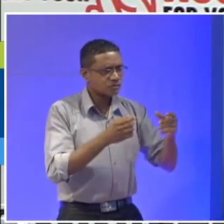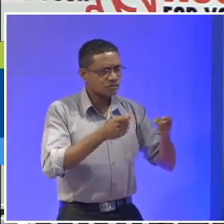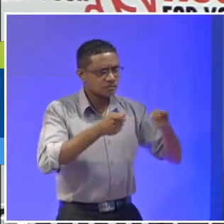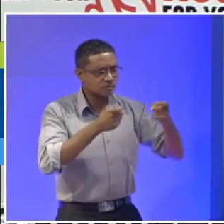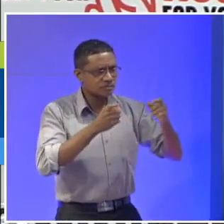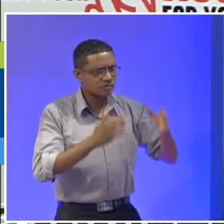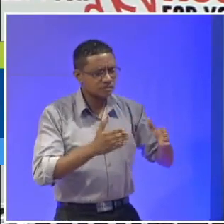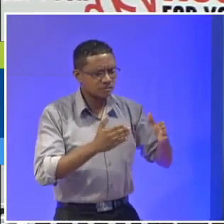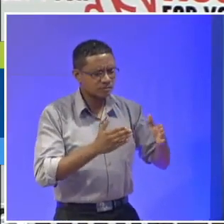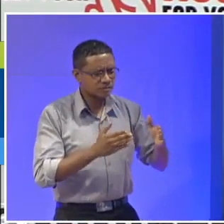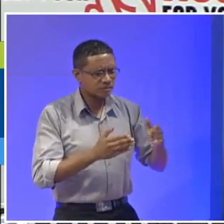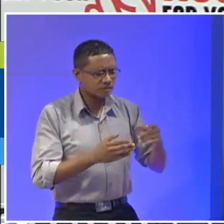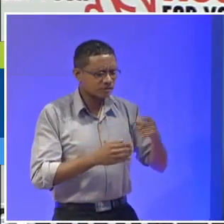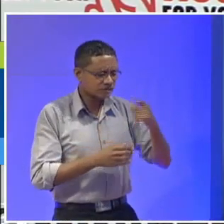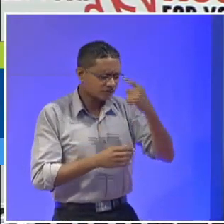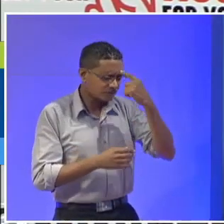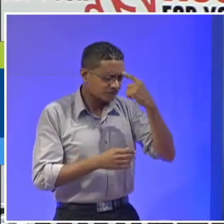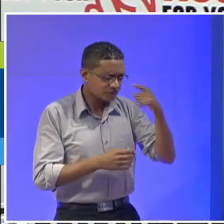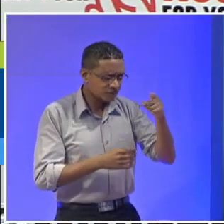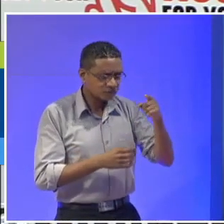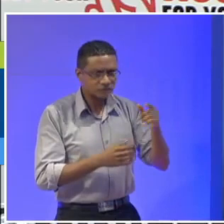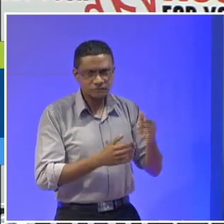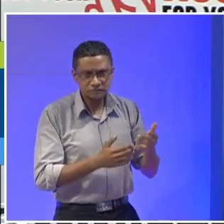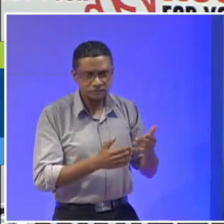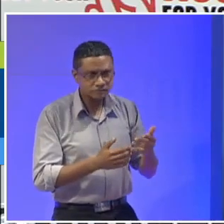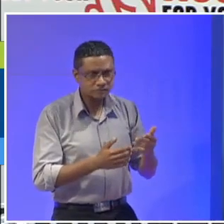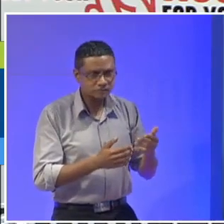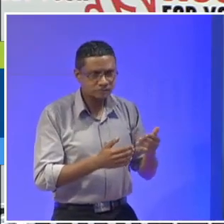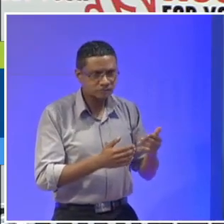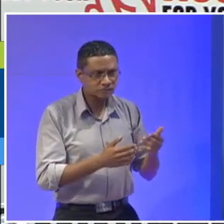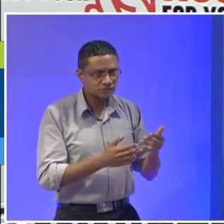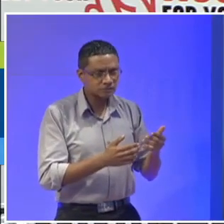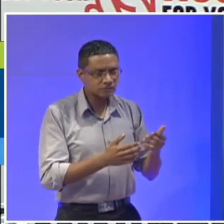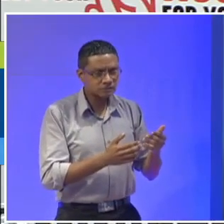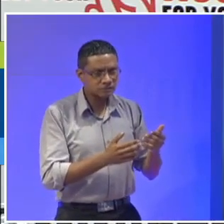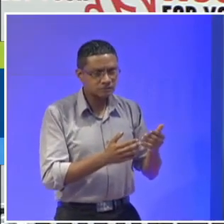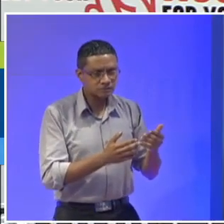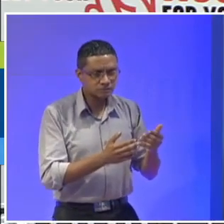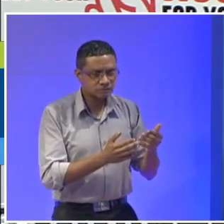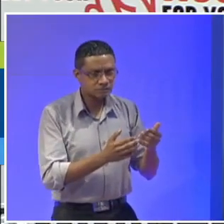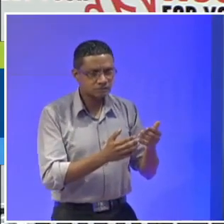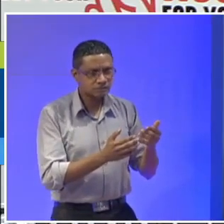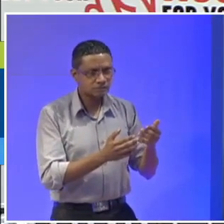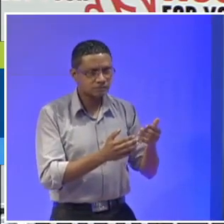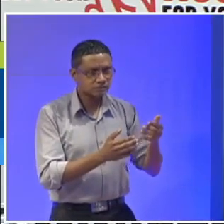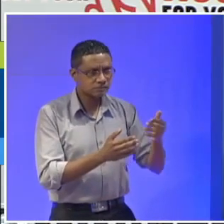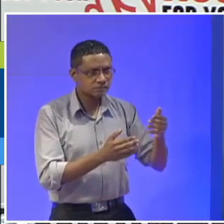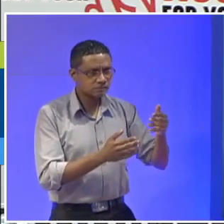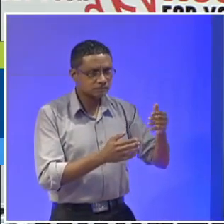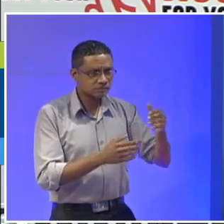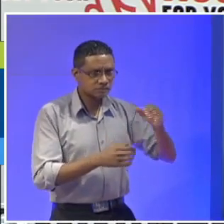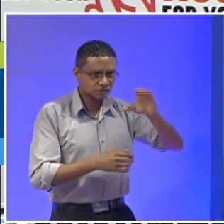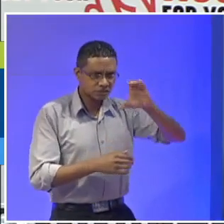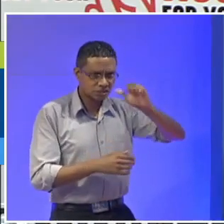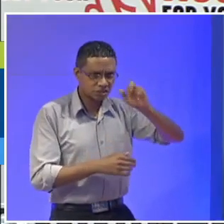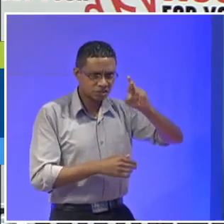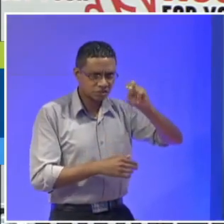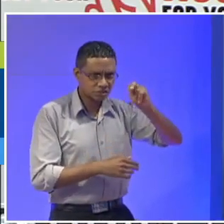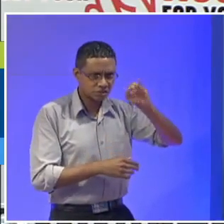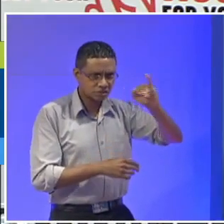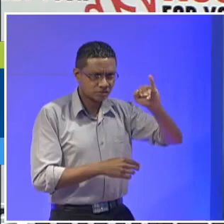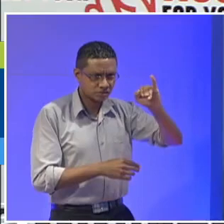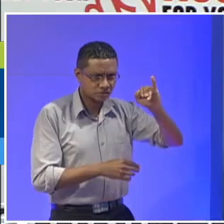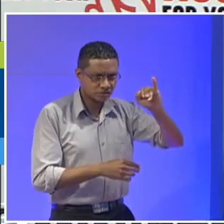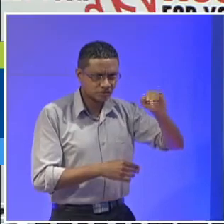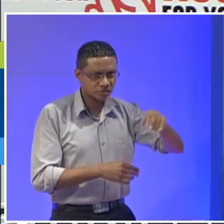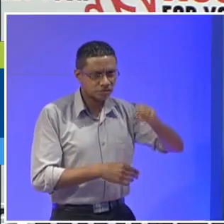Buko and the swamp, the Carney Swamp, would have reached out to us. In the case of the swamp, they would have